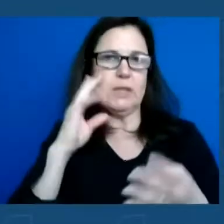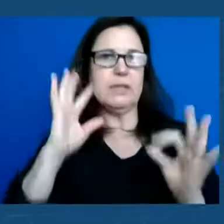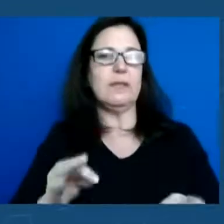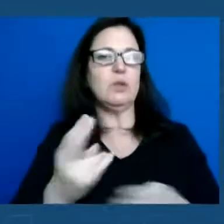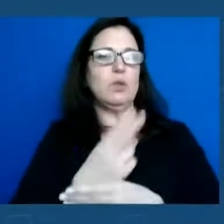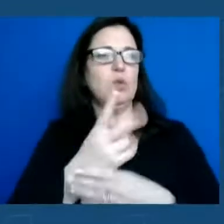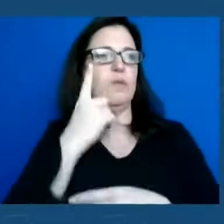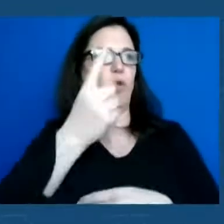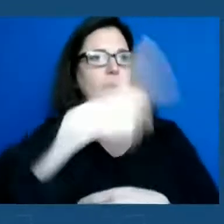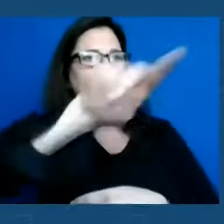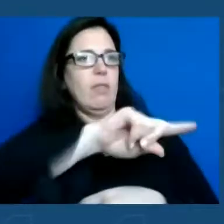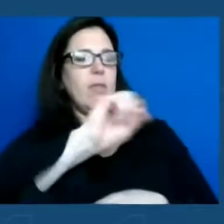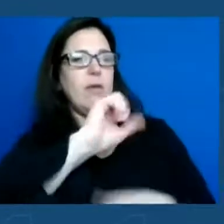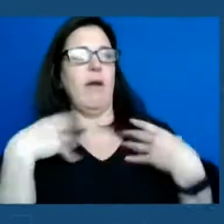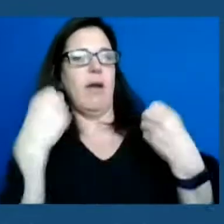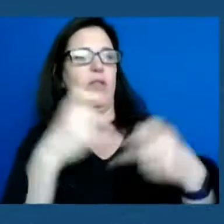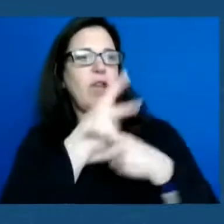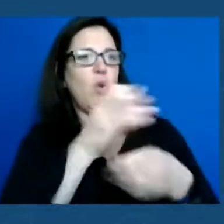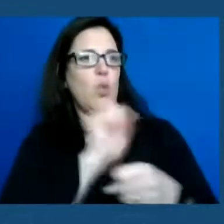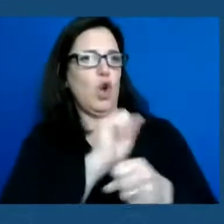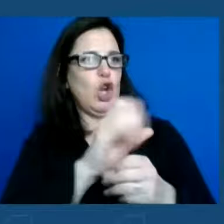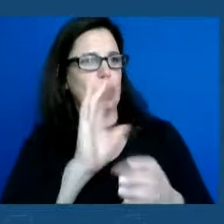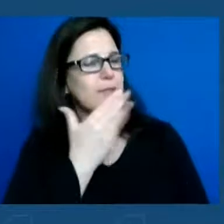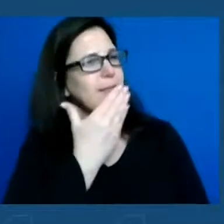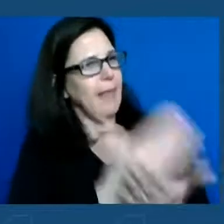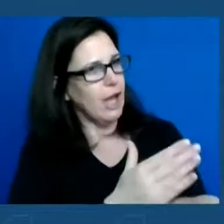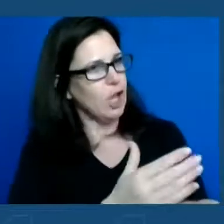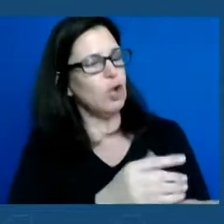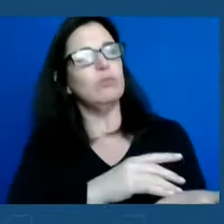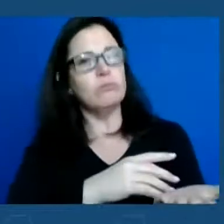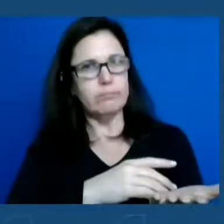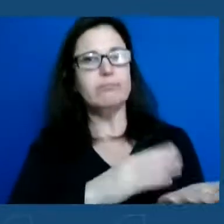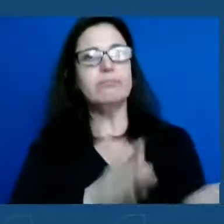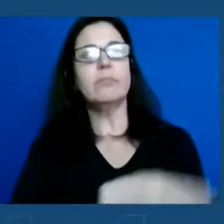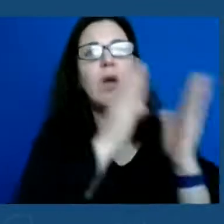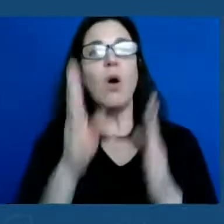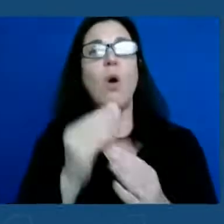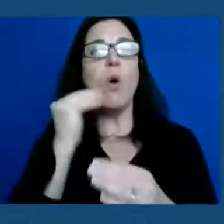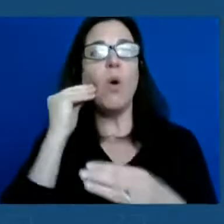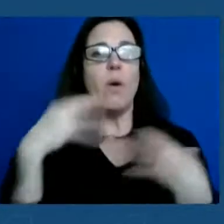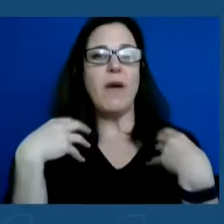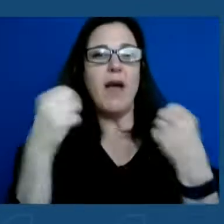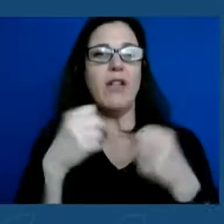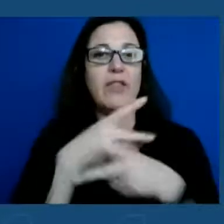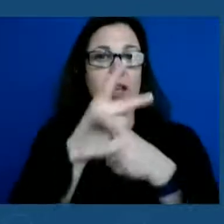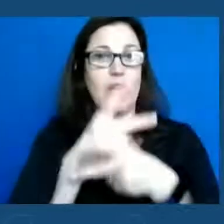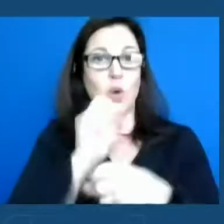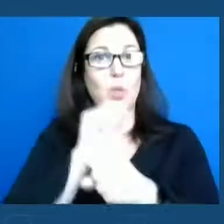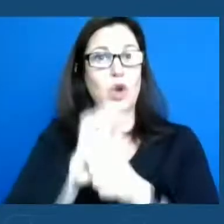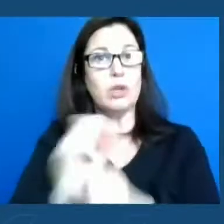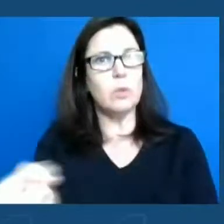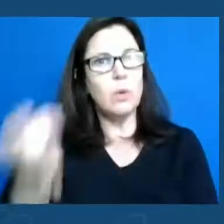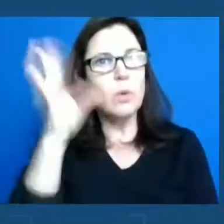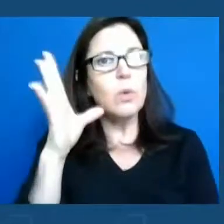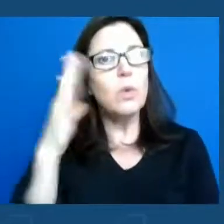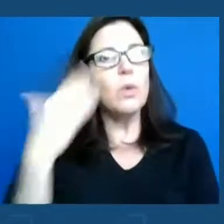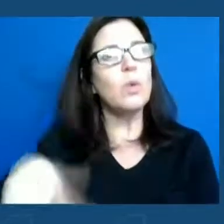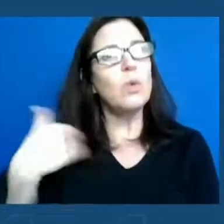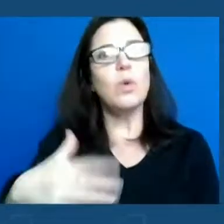and just say thank you. So that's exactly what we're doing. Home healthcare workers, my gosh, this is some of the most difficult